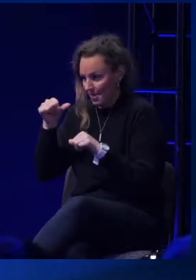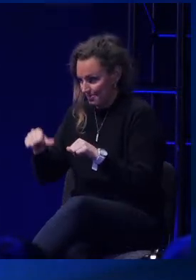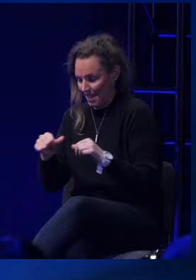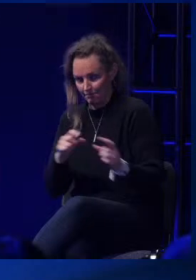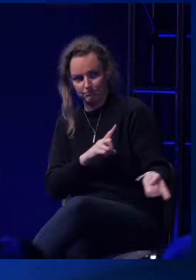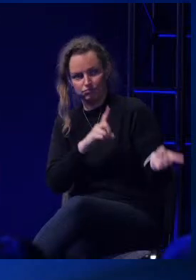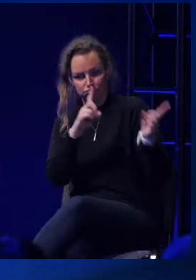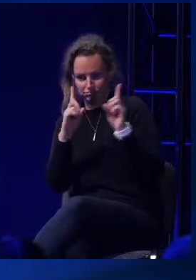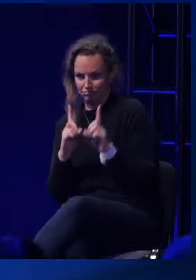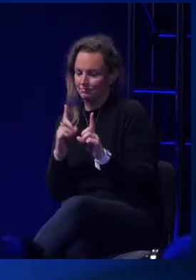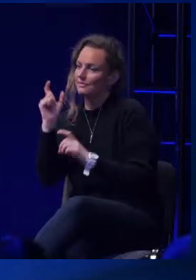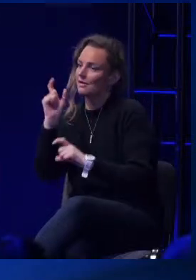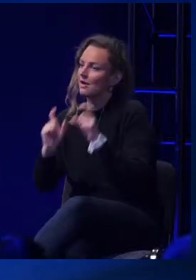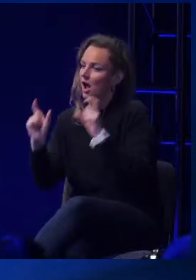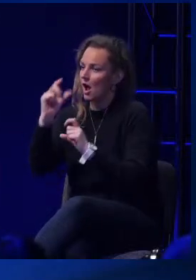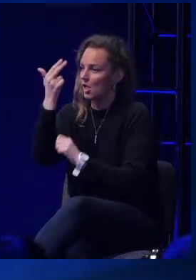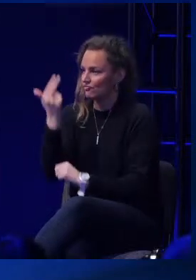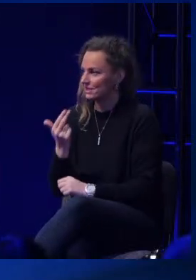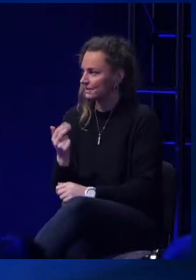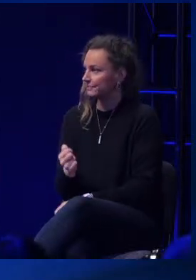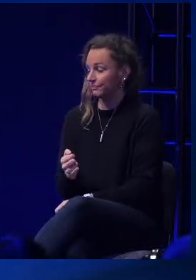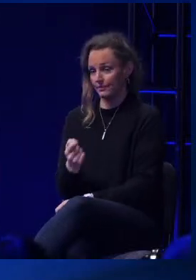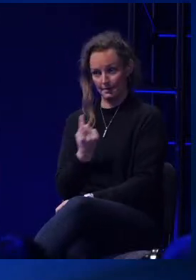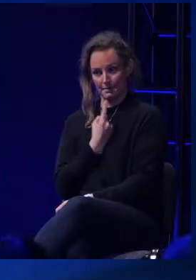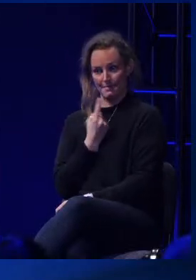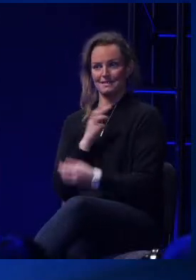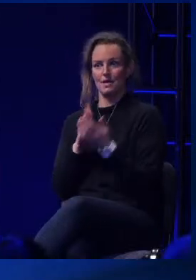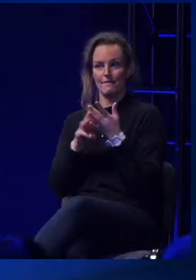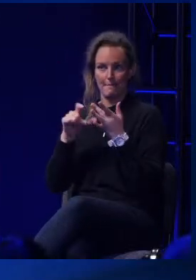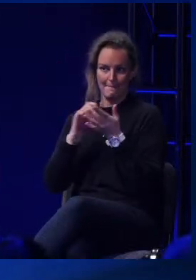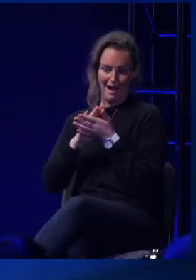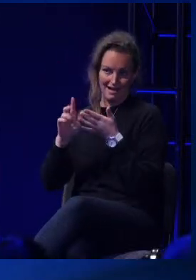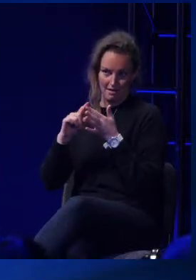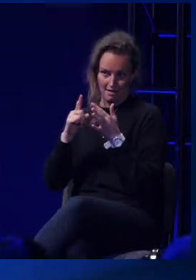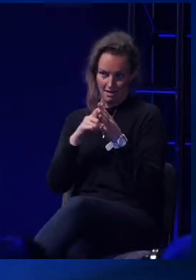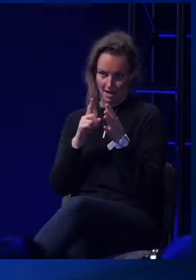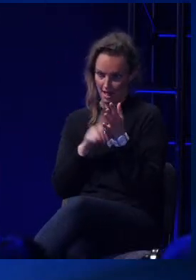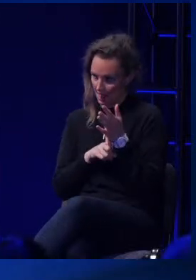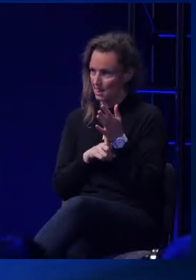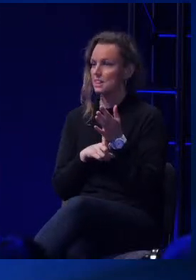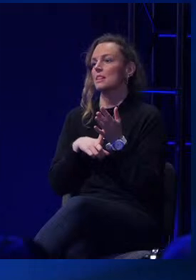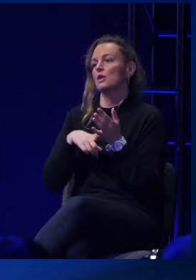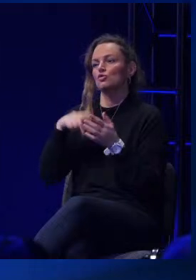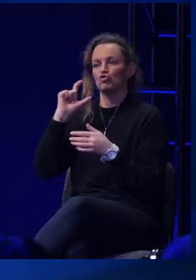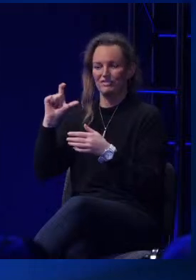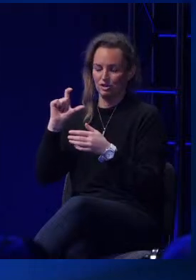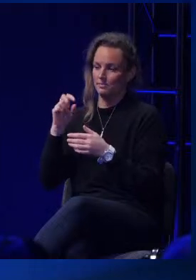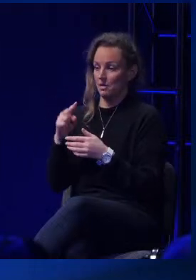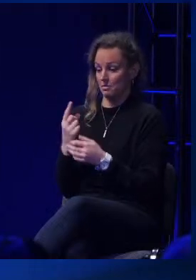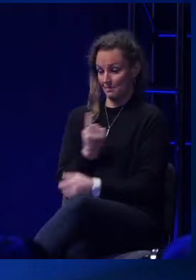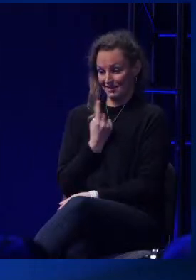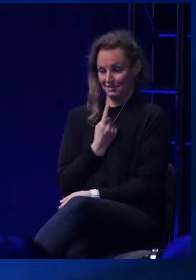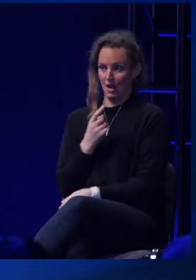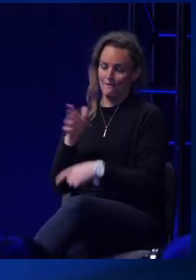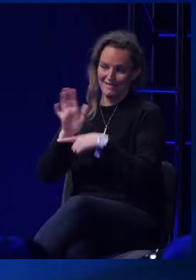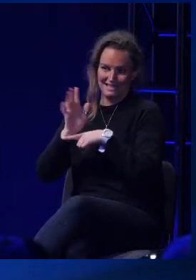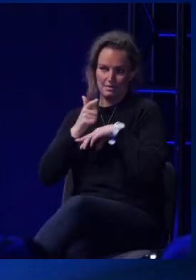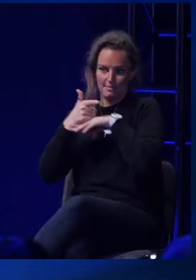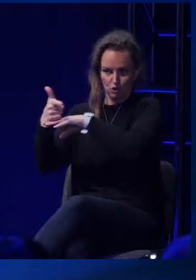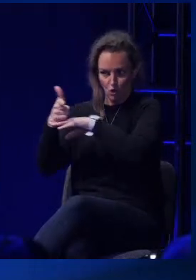least. I'm Mikhail Krichman, I'm a cinematographer. I'm mostly known as